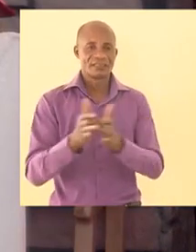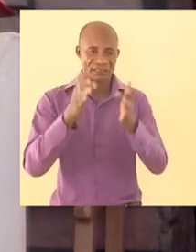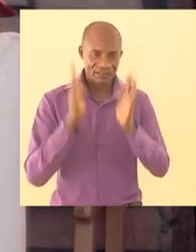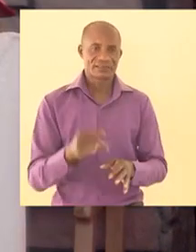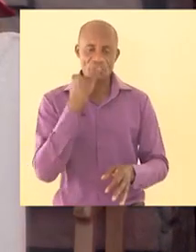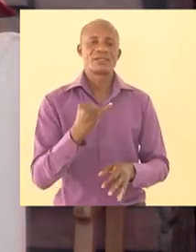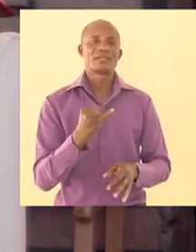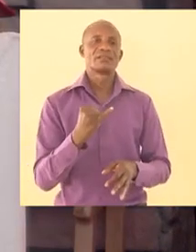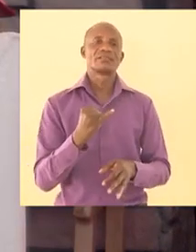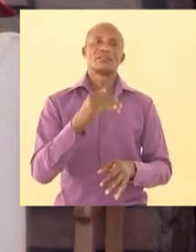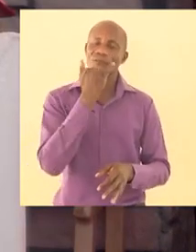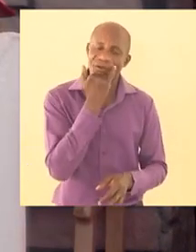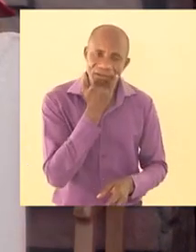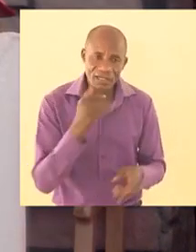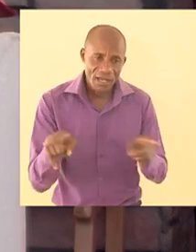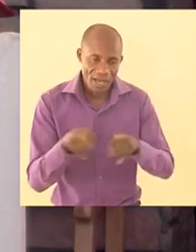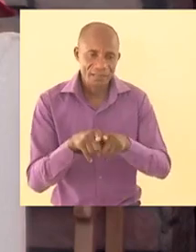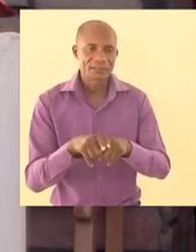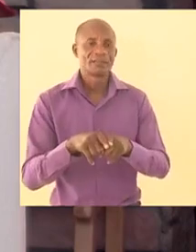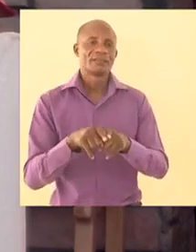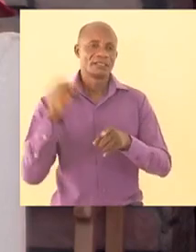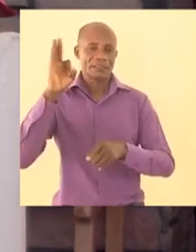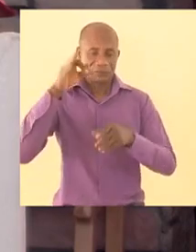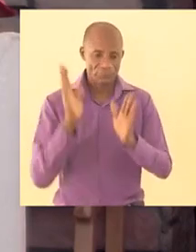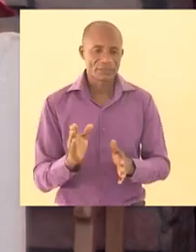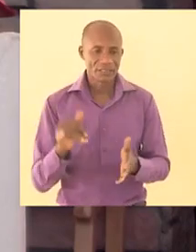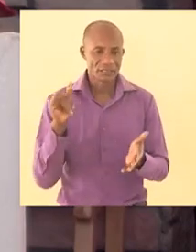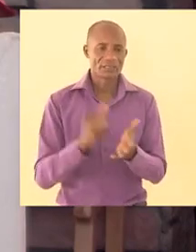guilty as a pastor who is living scandalously